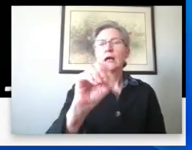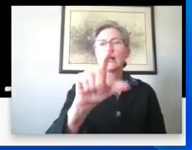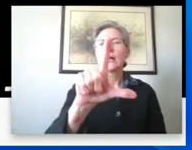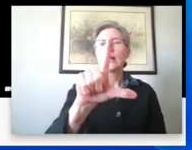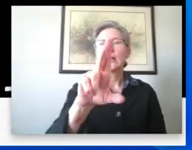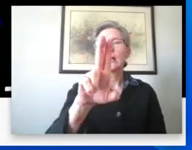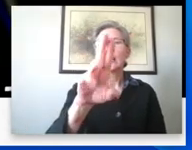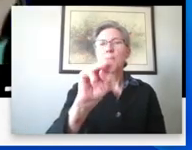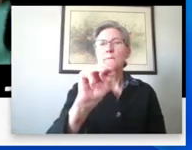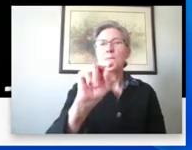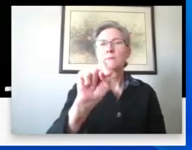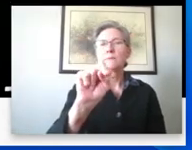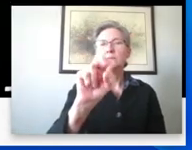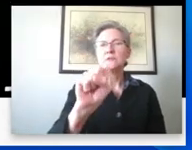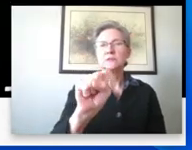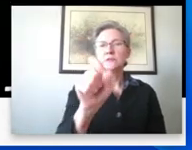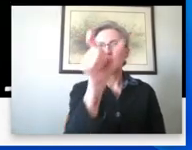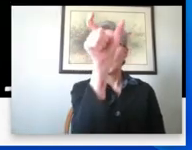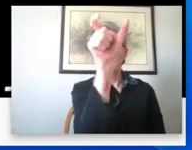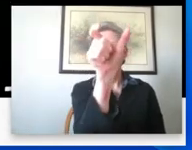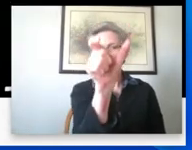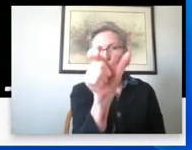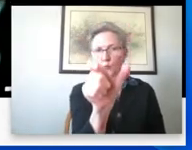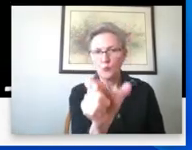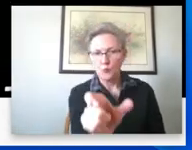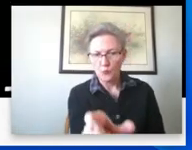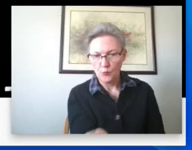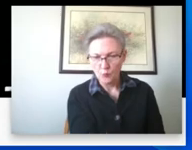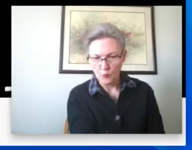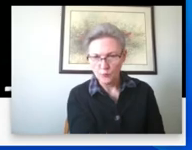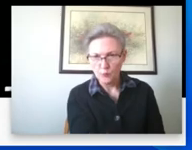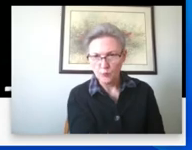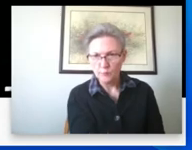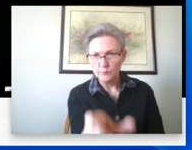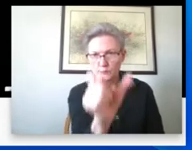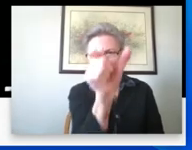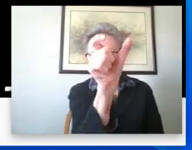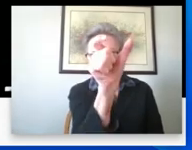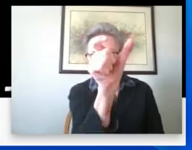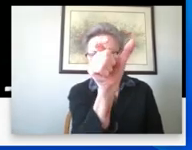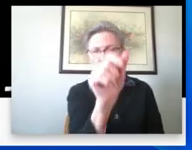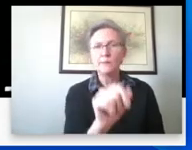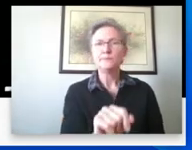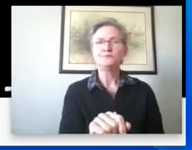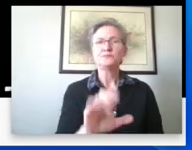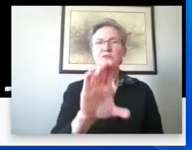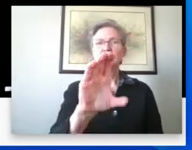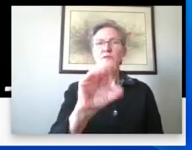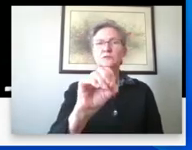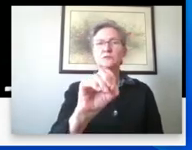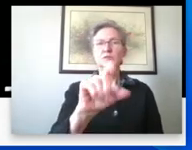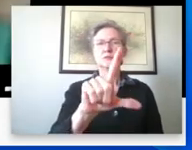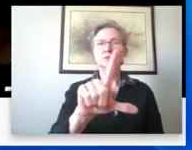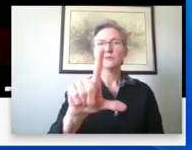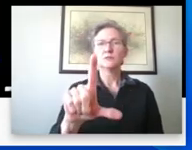the way I'm going to show you is if I write column, it goes like this.